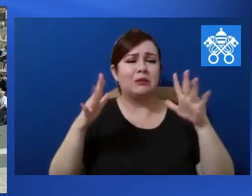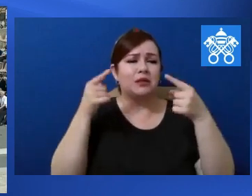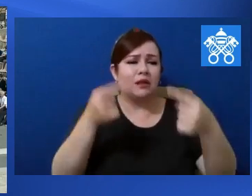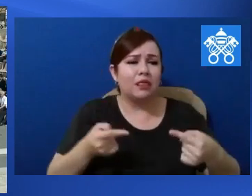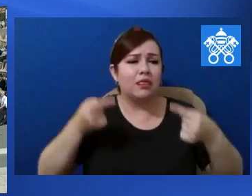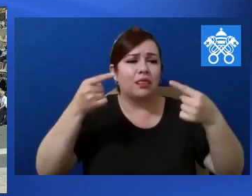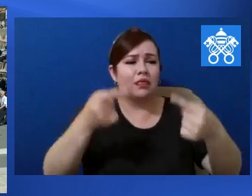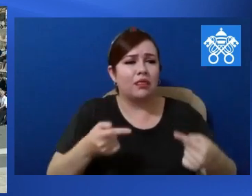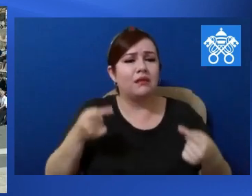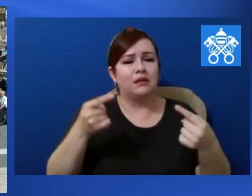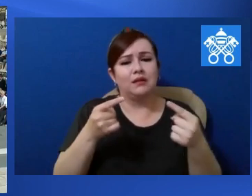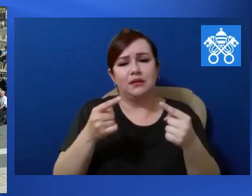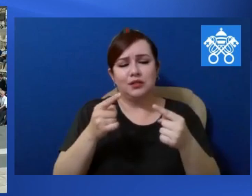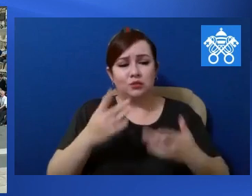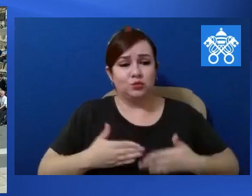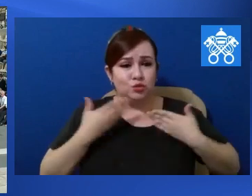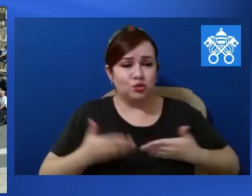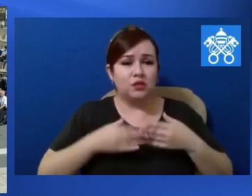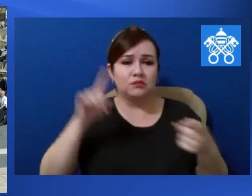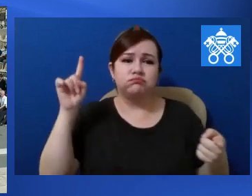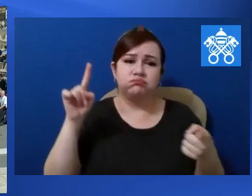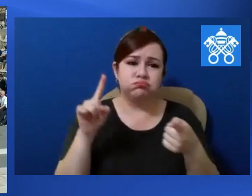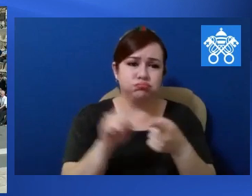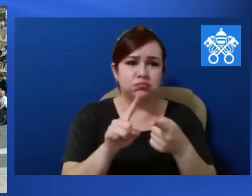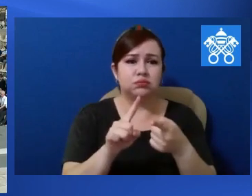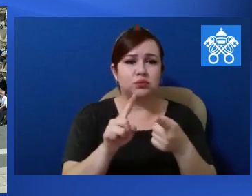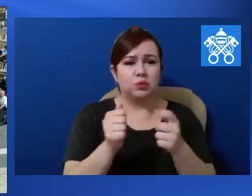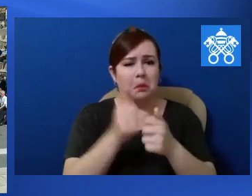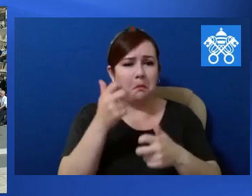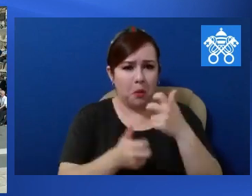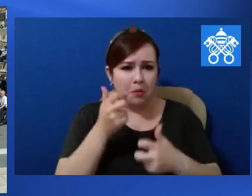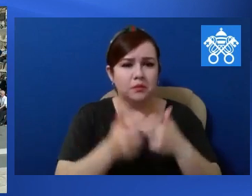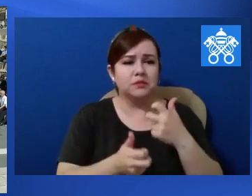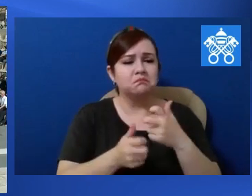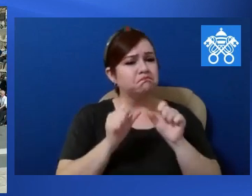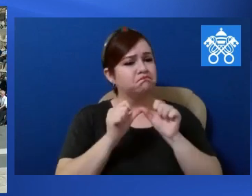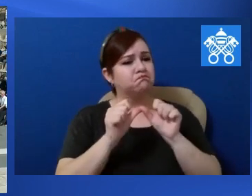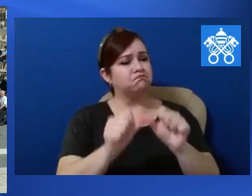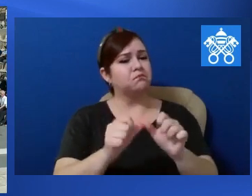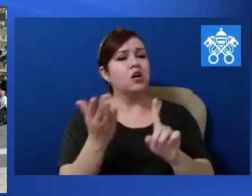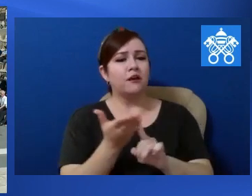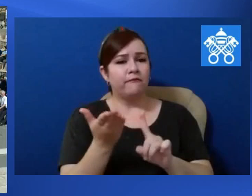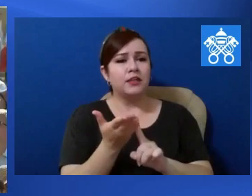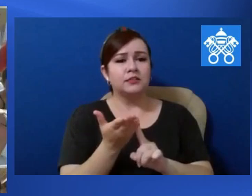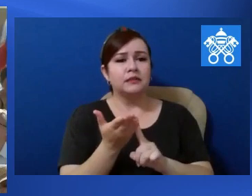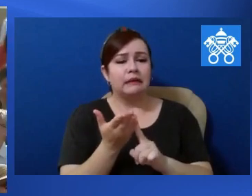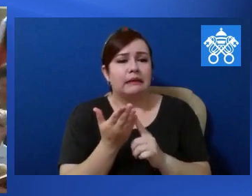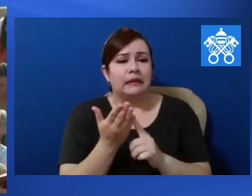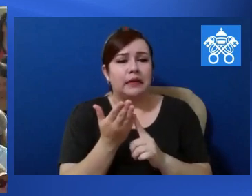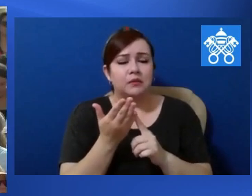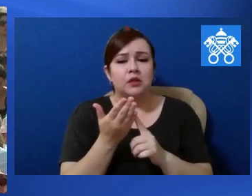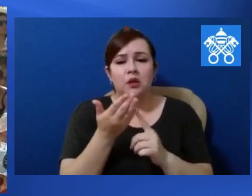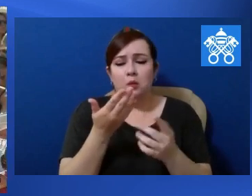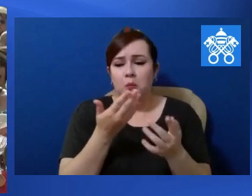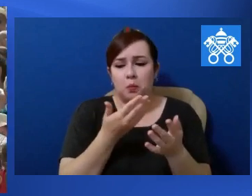trial and darkness, when her joy was damped by opposition and rejection. She remained